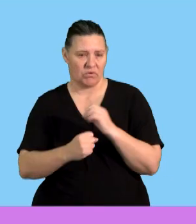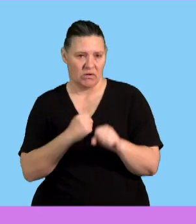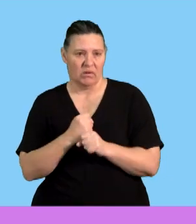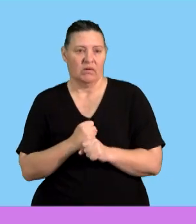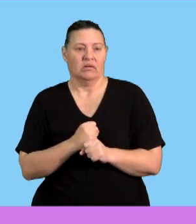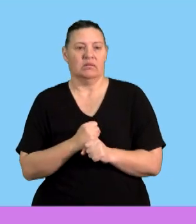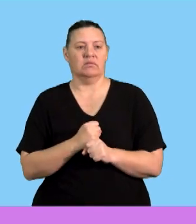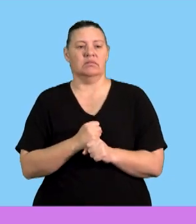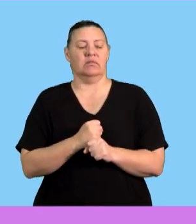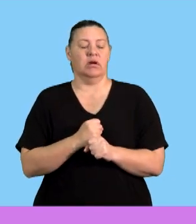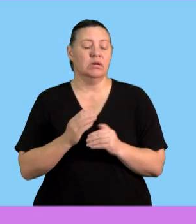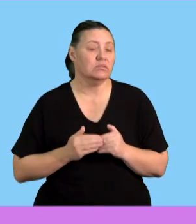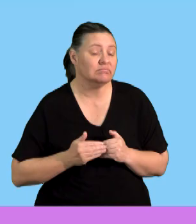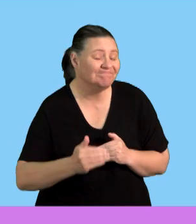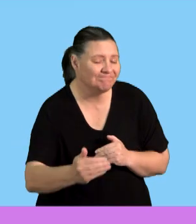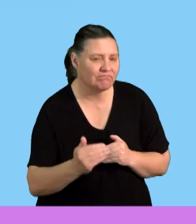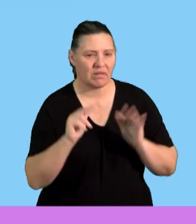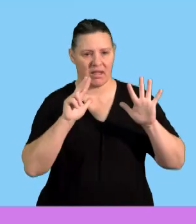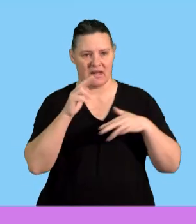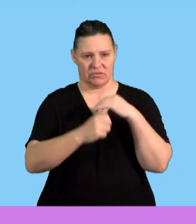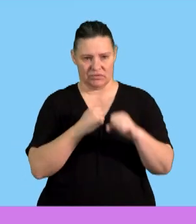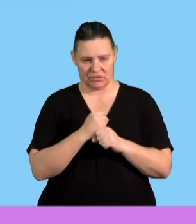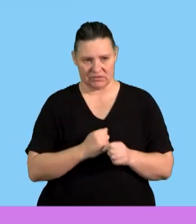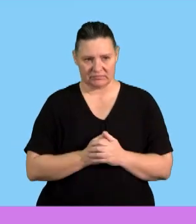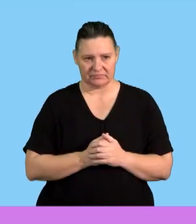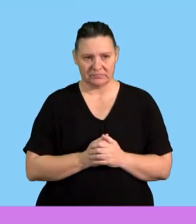per year for 8 years.